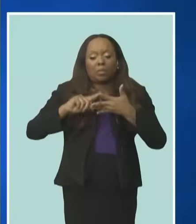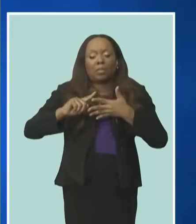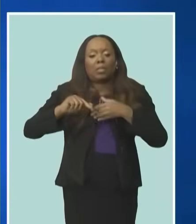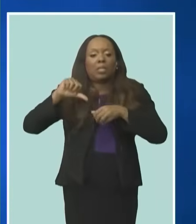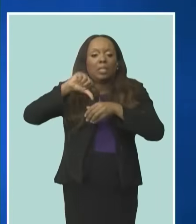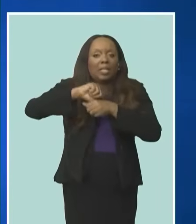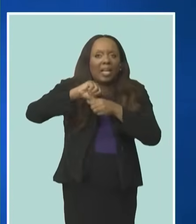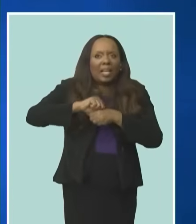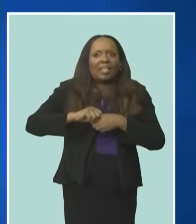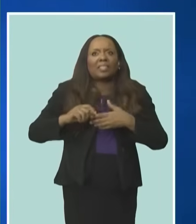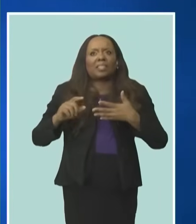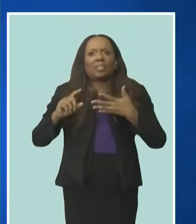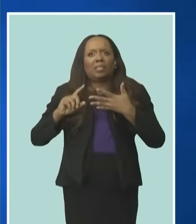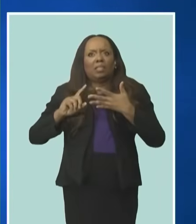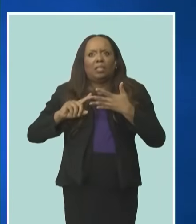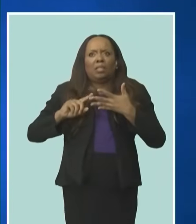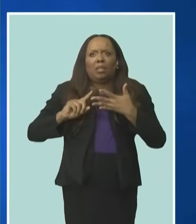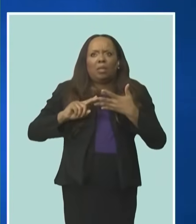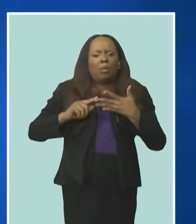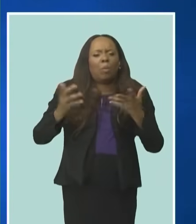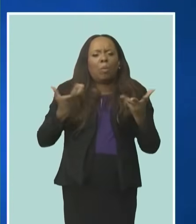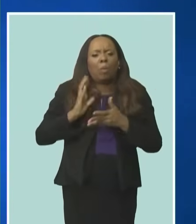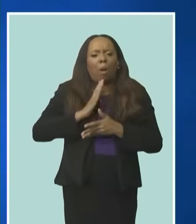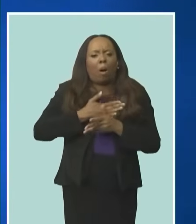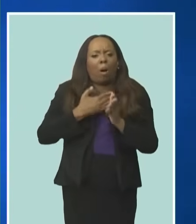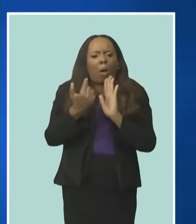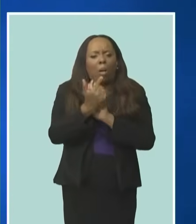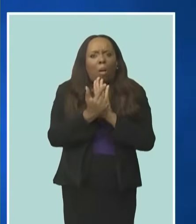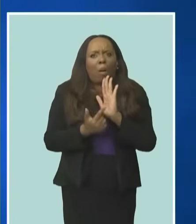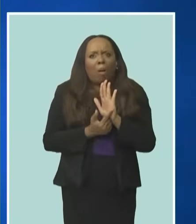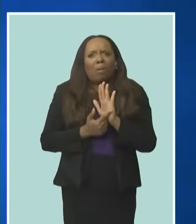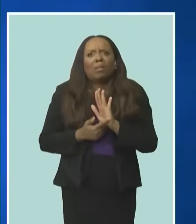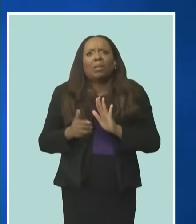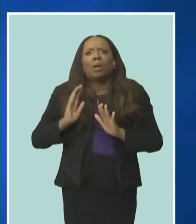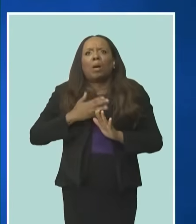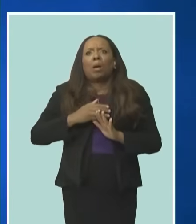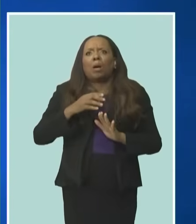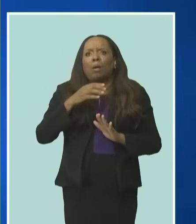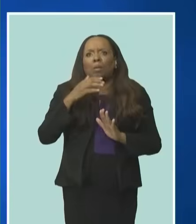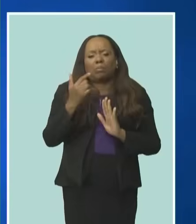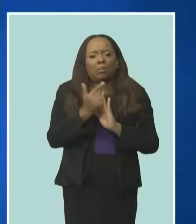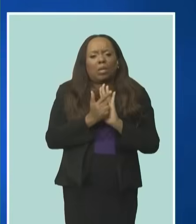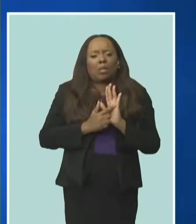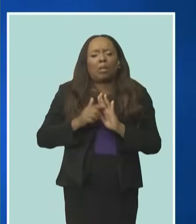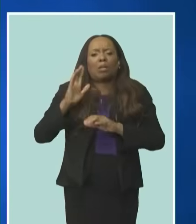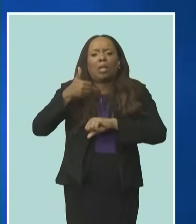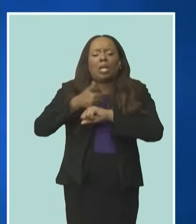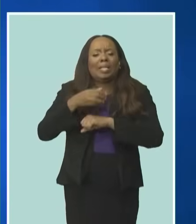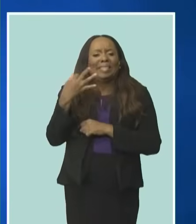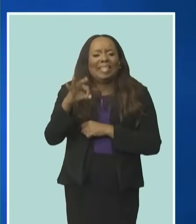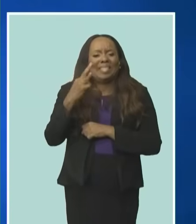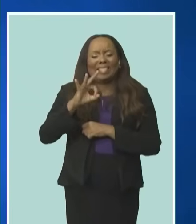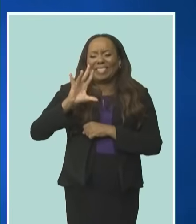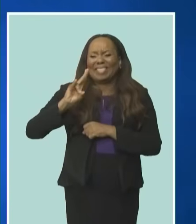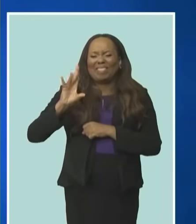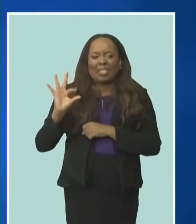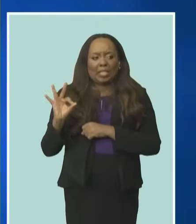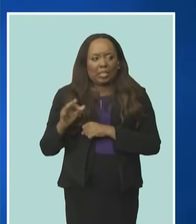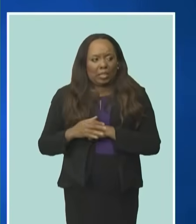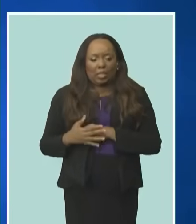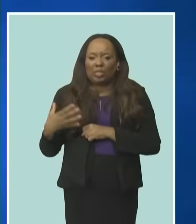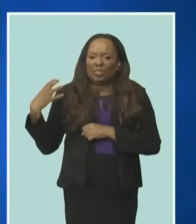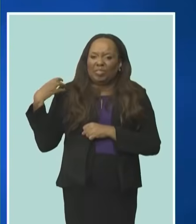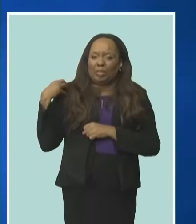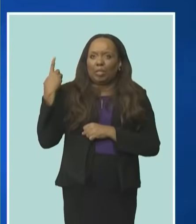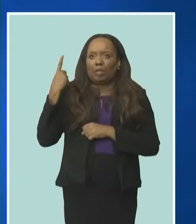but Barbados' main law in this area dates back to 1979. Presenting remarks on behalf of the chairman of the